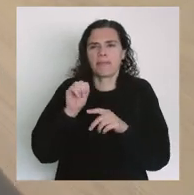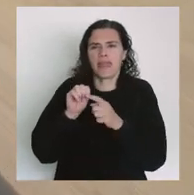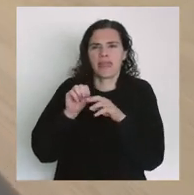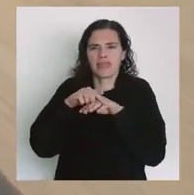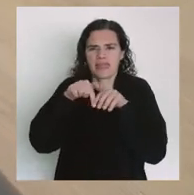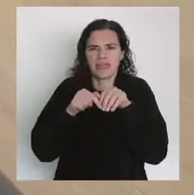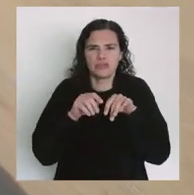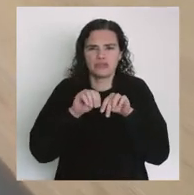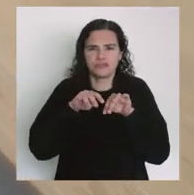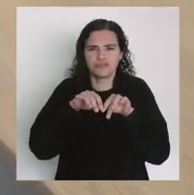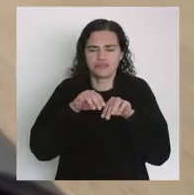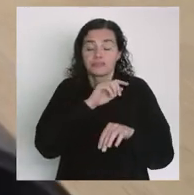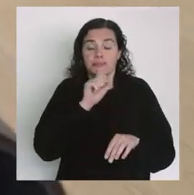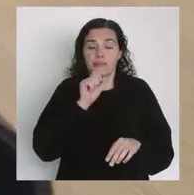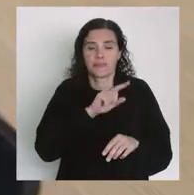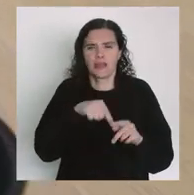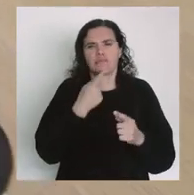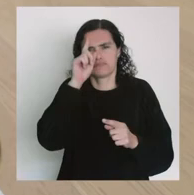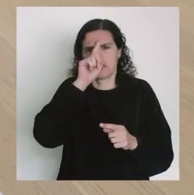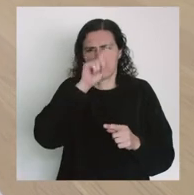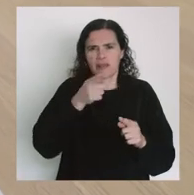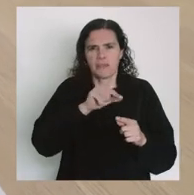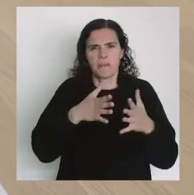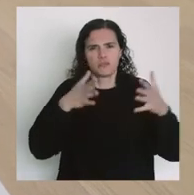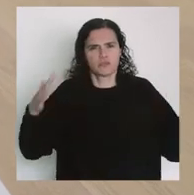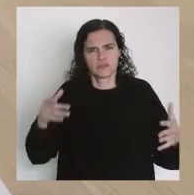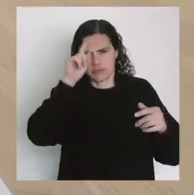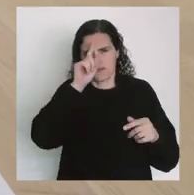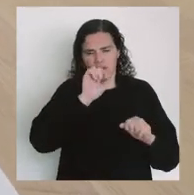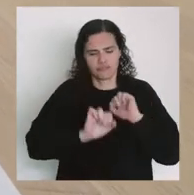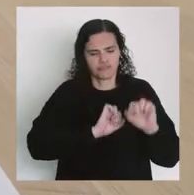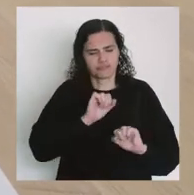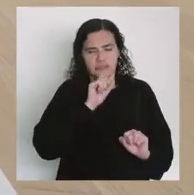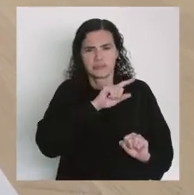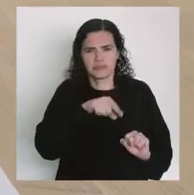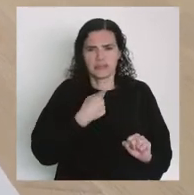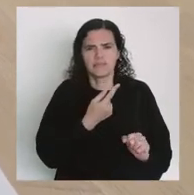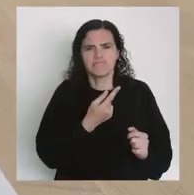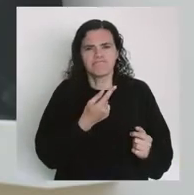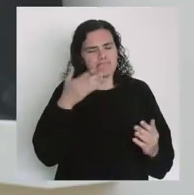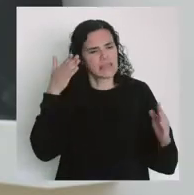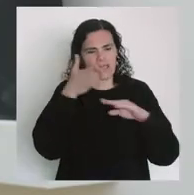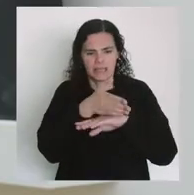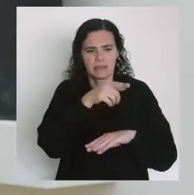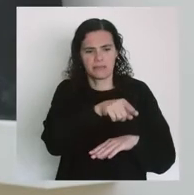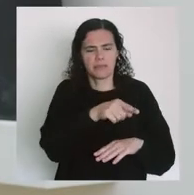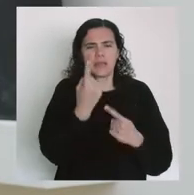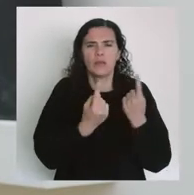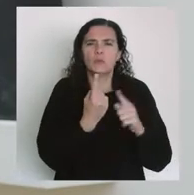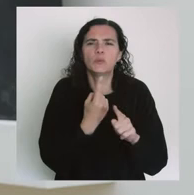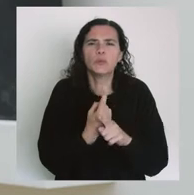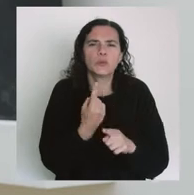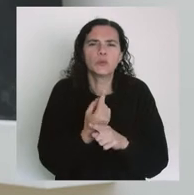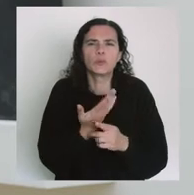of a response to this horse and the monumentality of this horse across from the horse directly with something